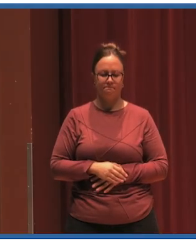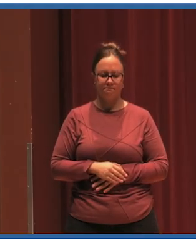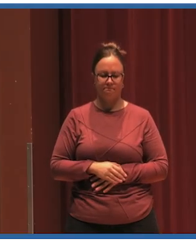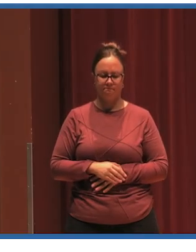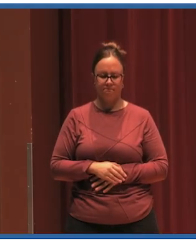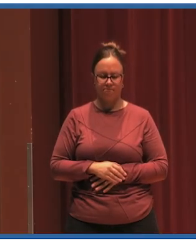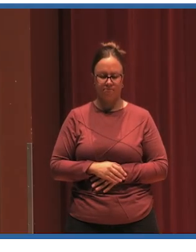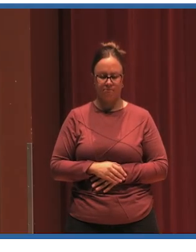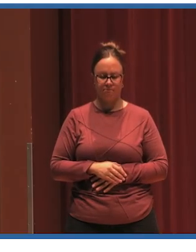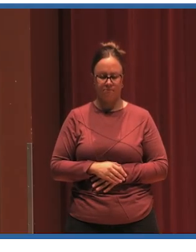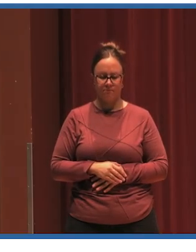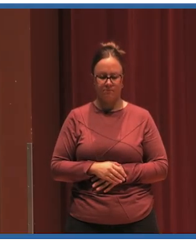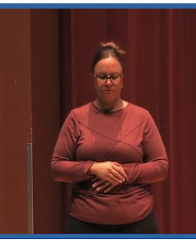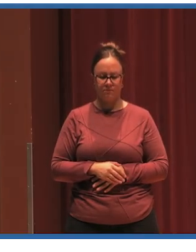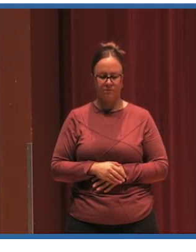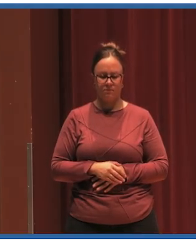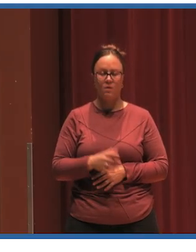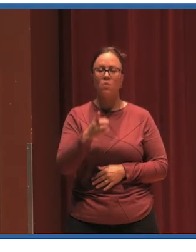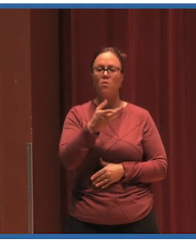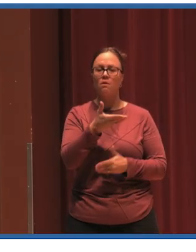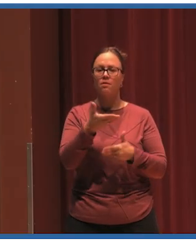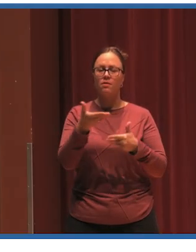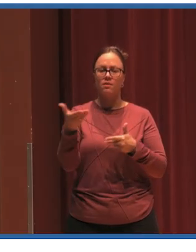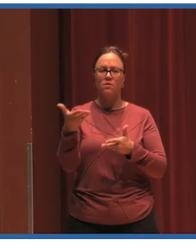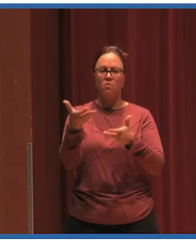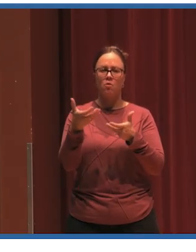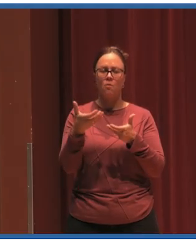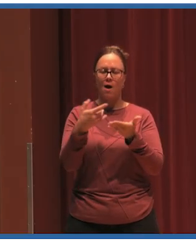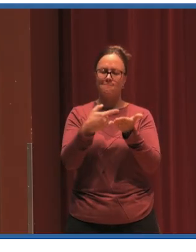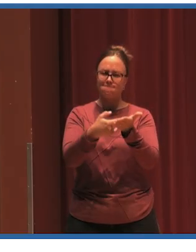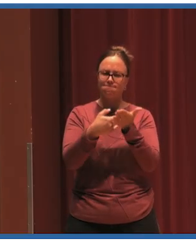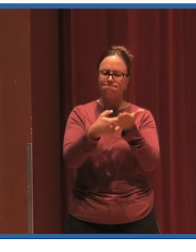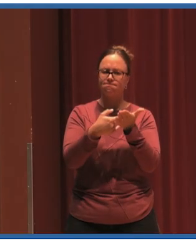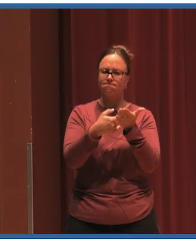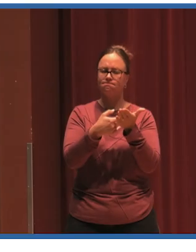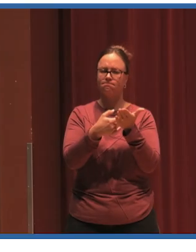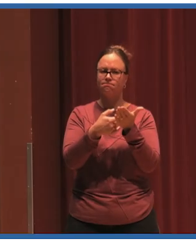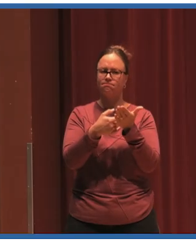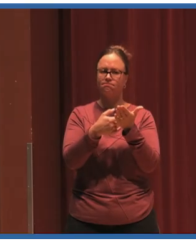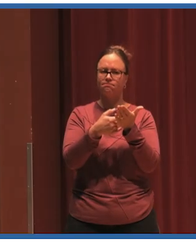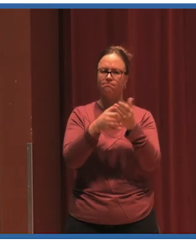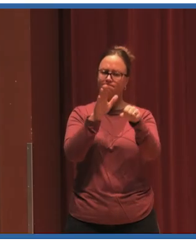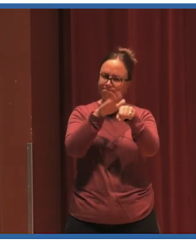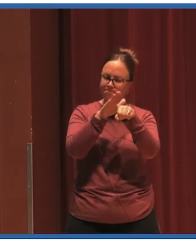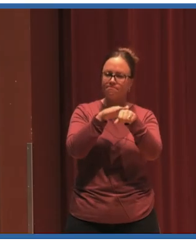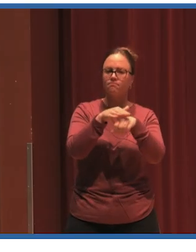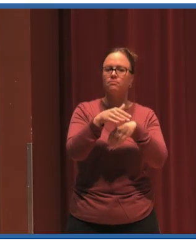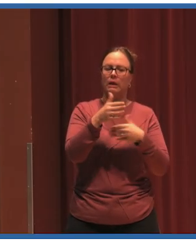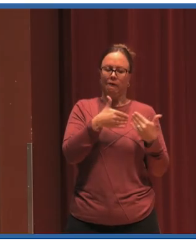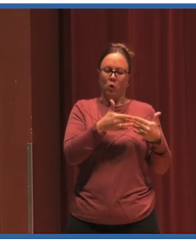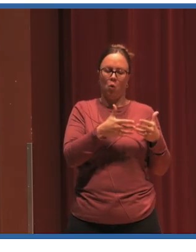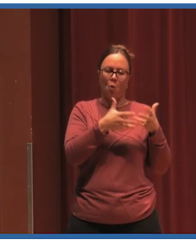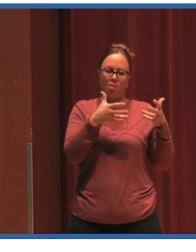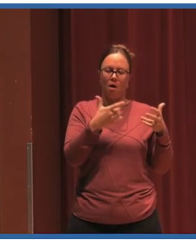One thing that we want to bring to highlight, even though much of what we're talking about is